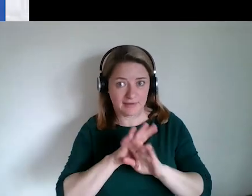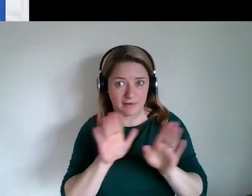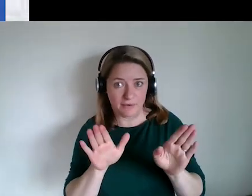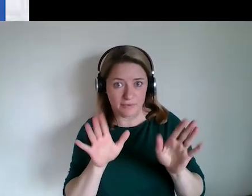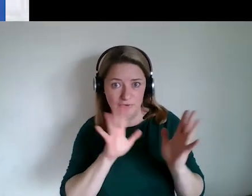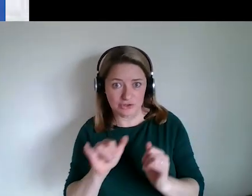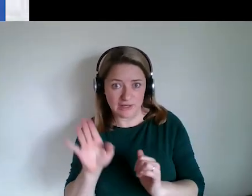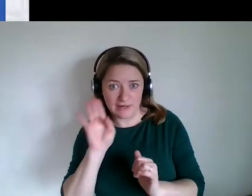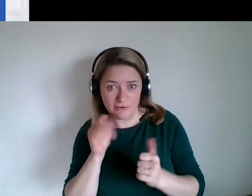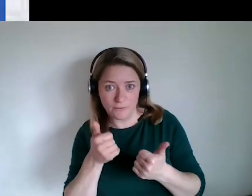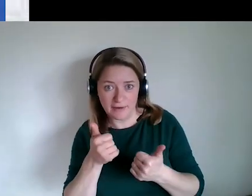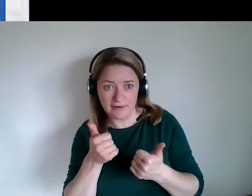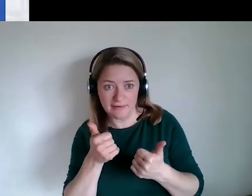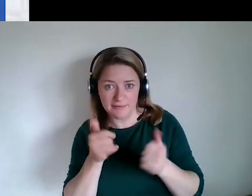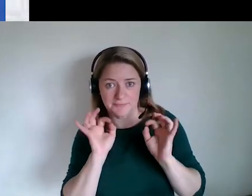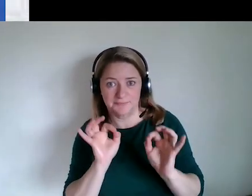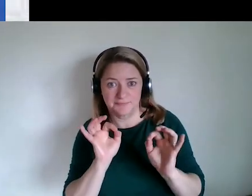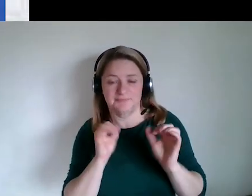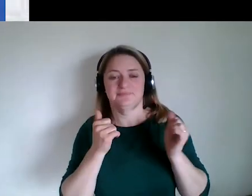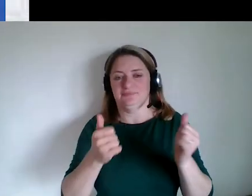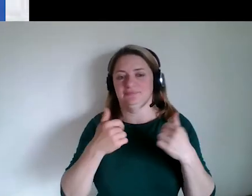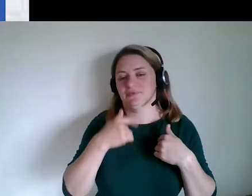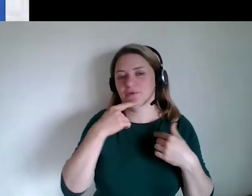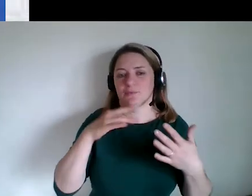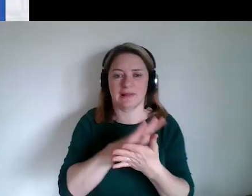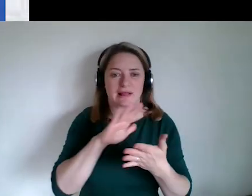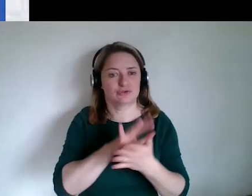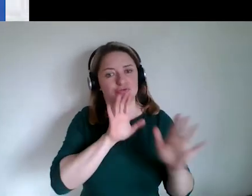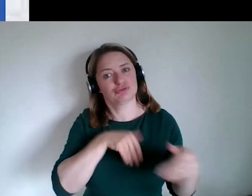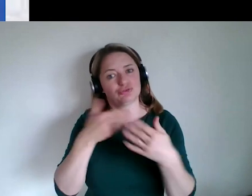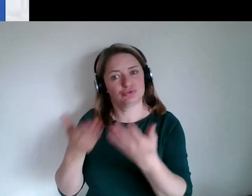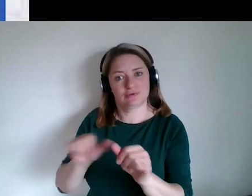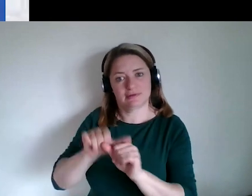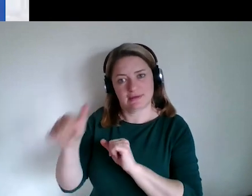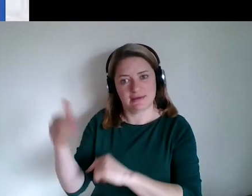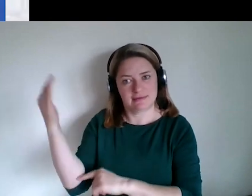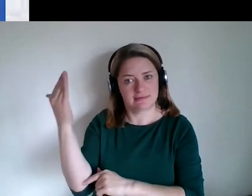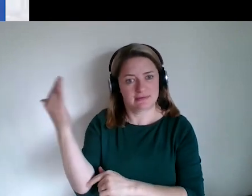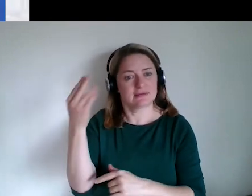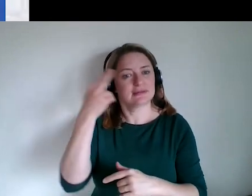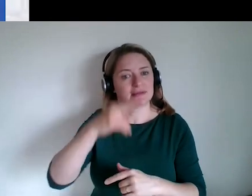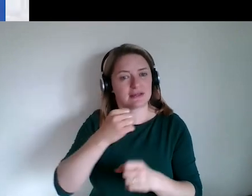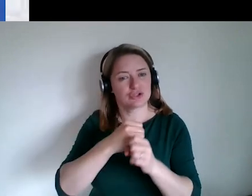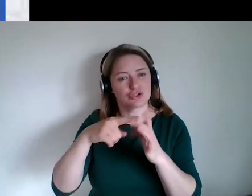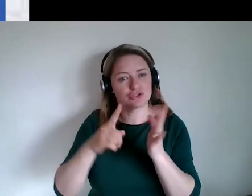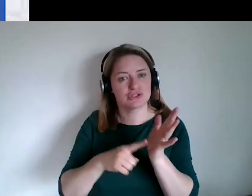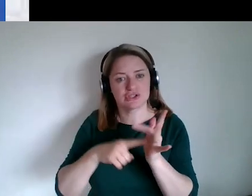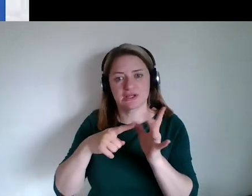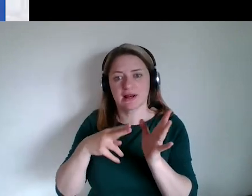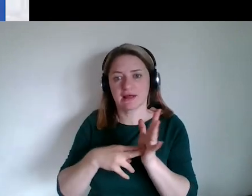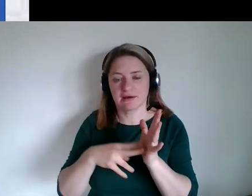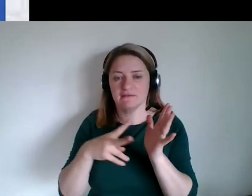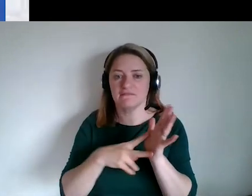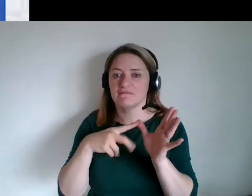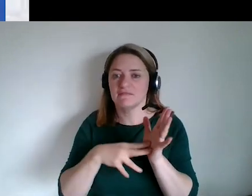Hello, can you hear me yet? So it's my pleasure to introduce our next speaker, Gill Vance.